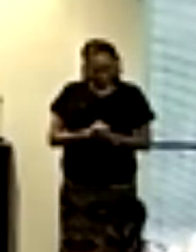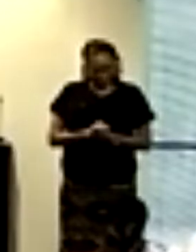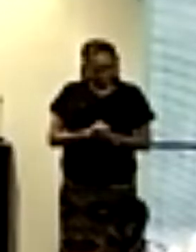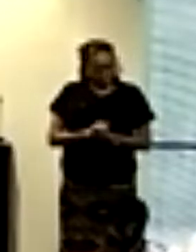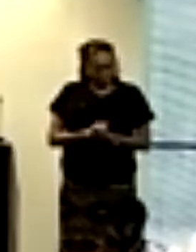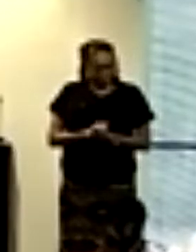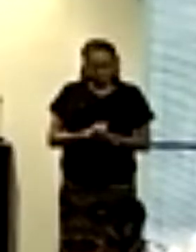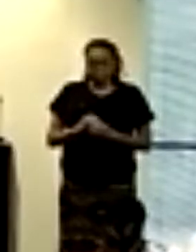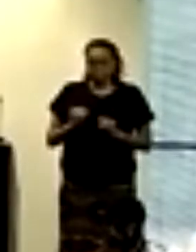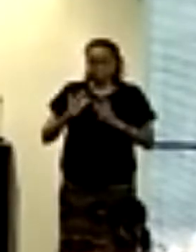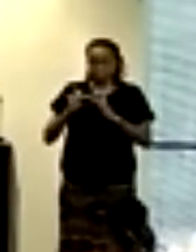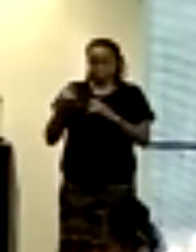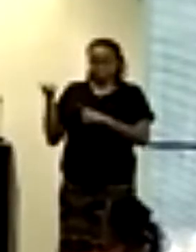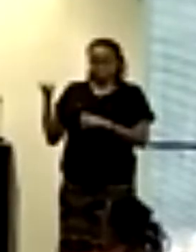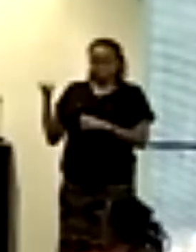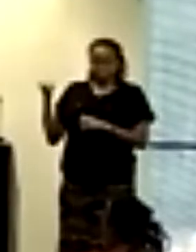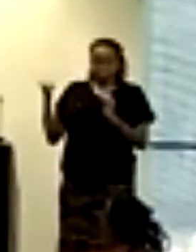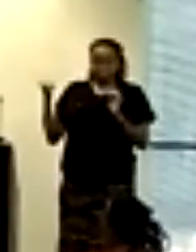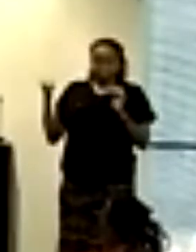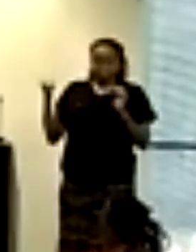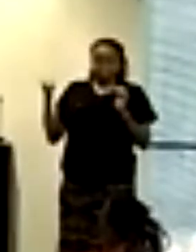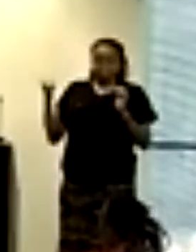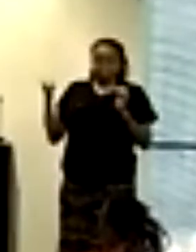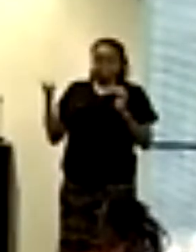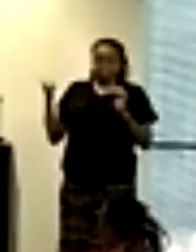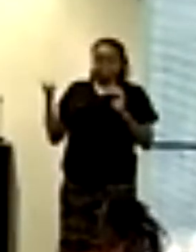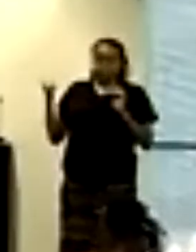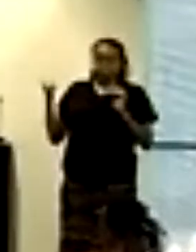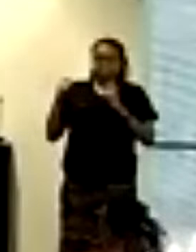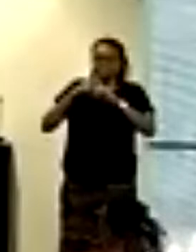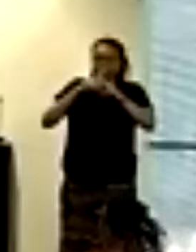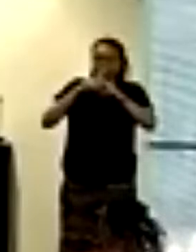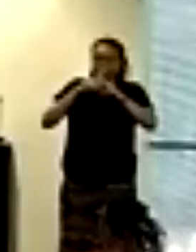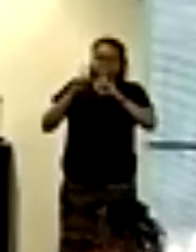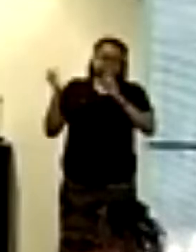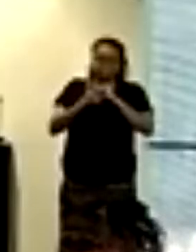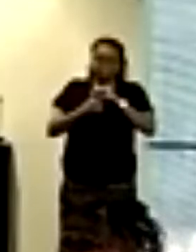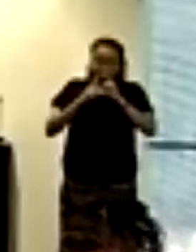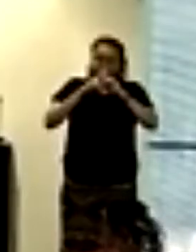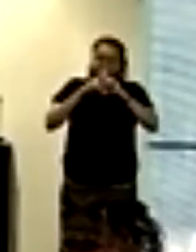Do we see any online? No one has come off mute.